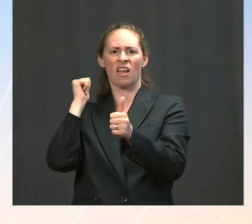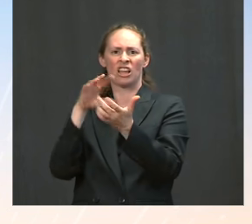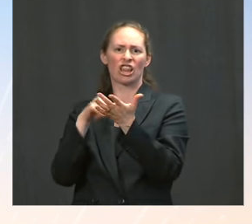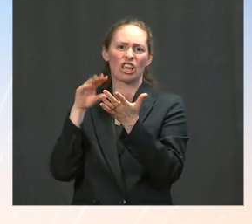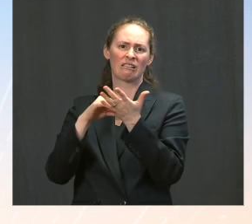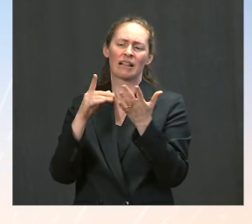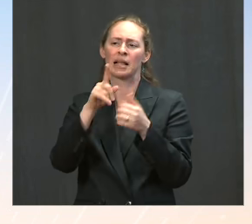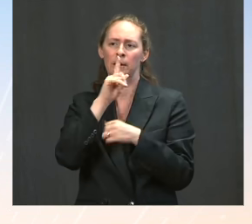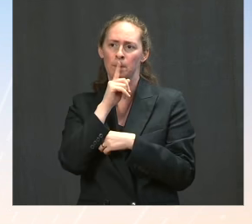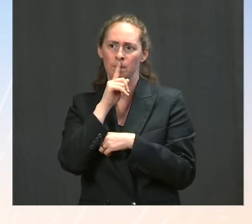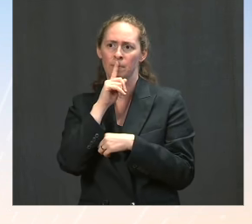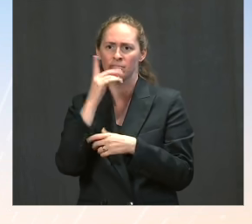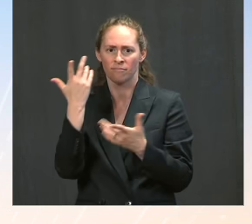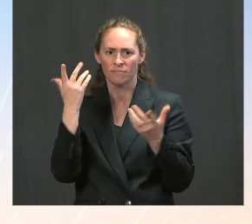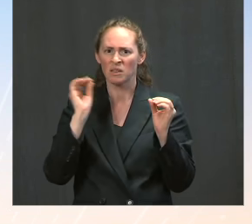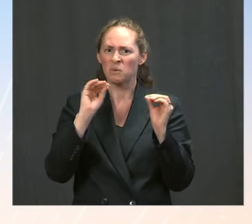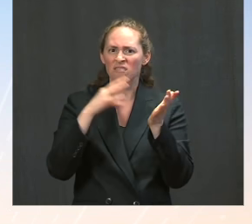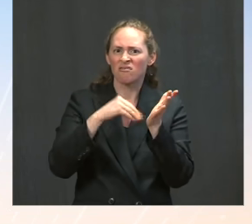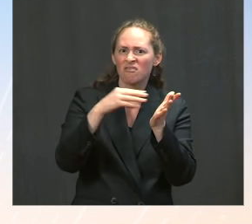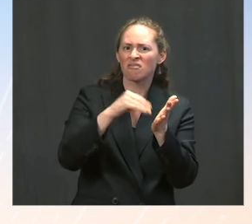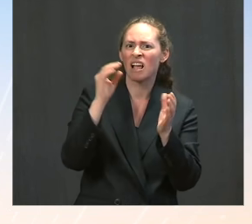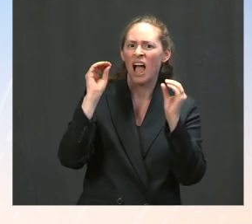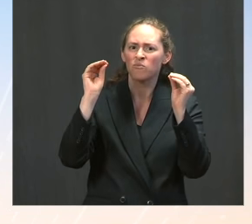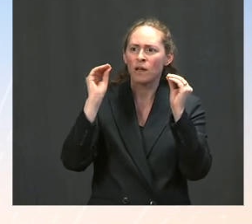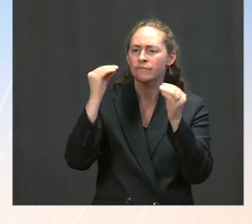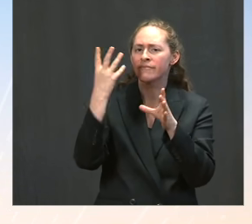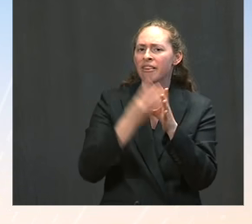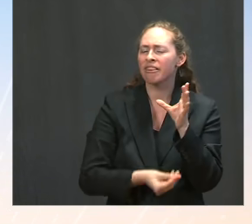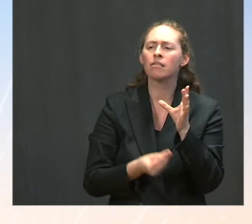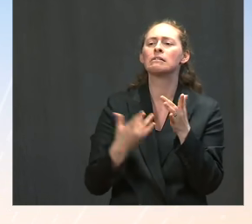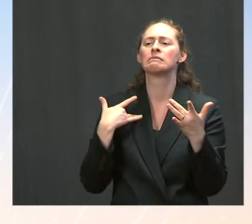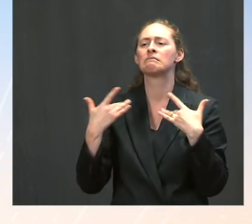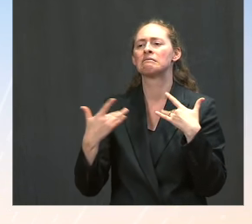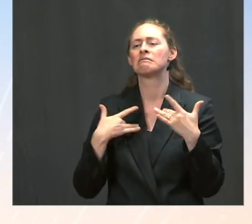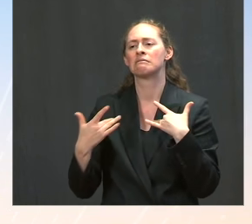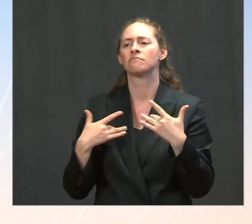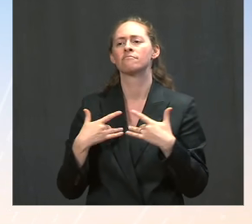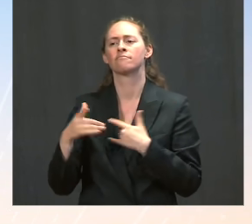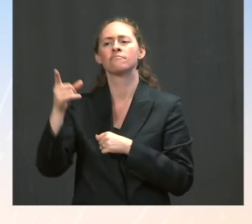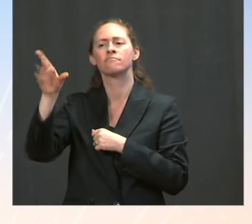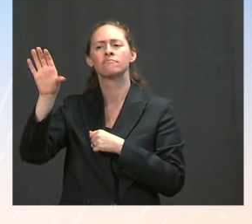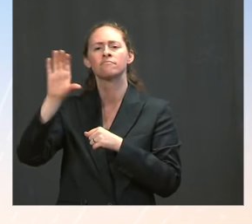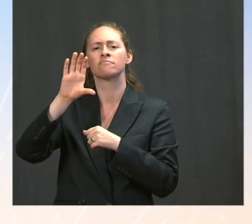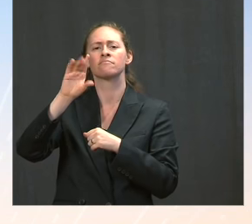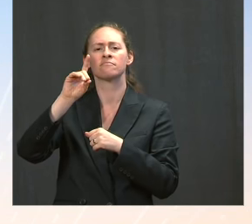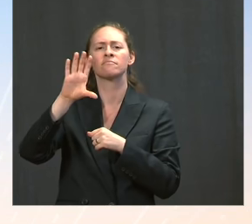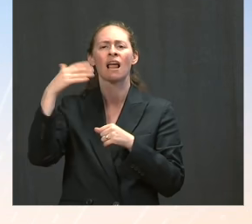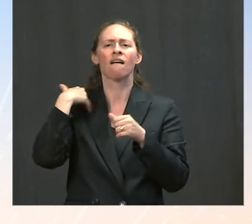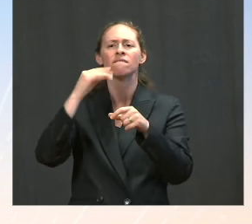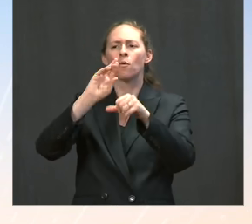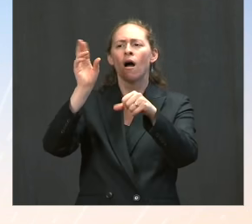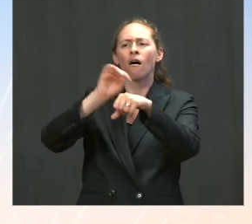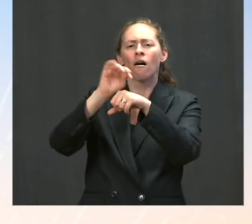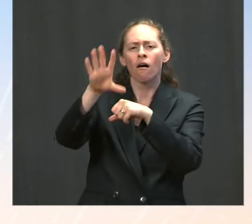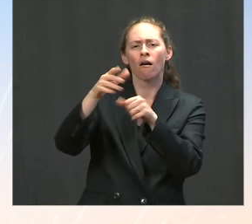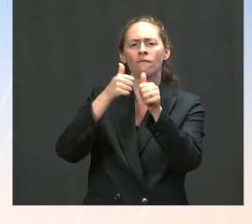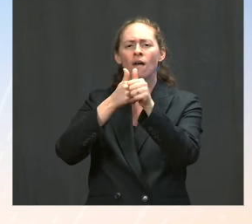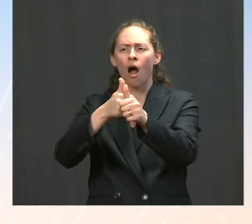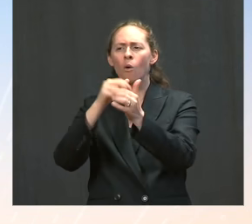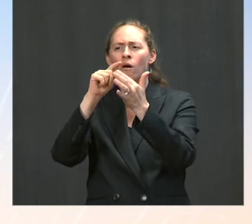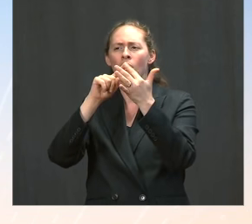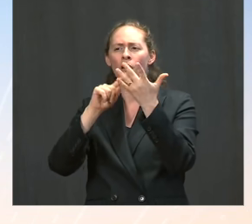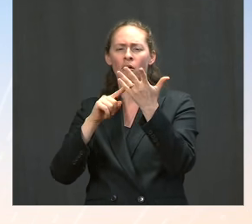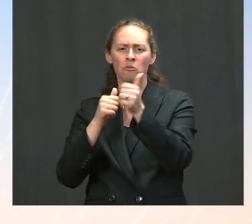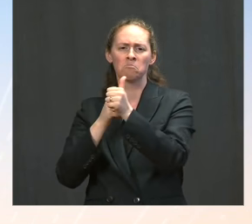gap. But there are recommendations by the public health experts for a reason. He'll continue to elevate them. But ultimately, those decisions will be made